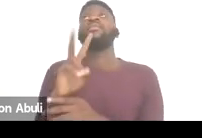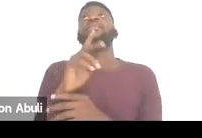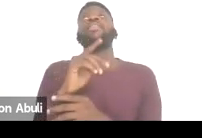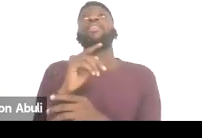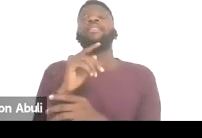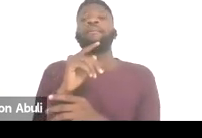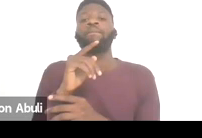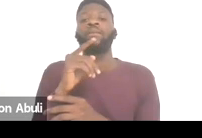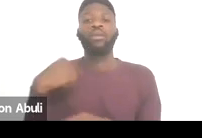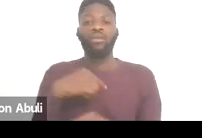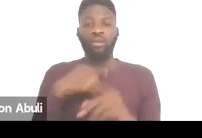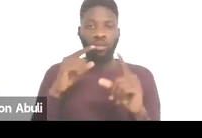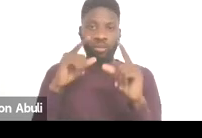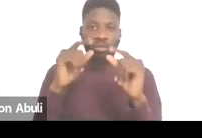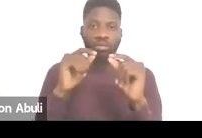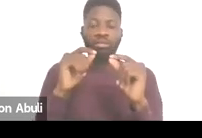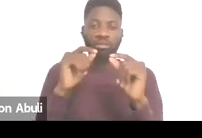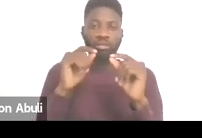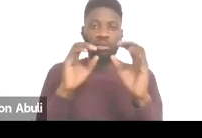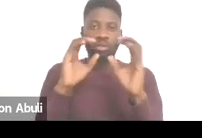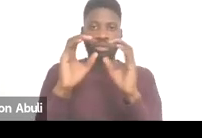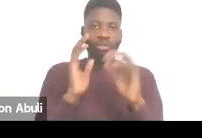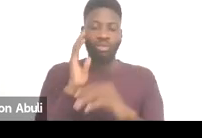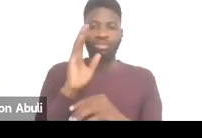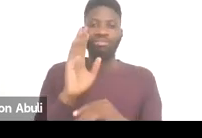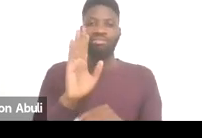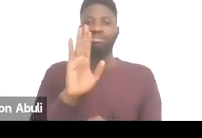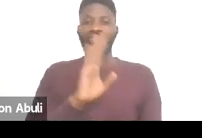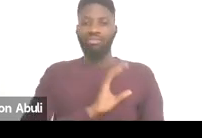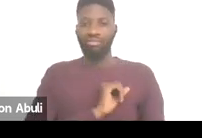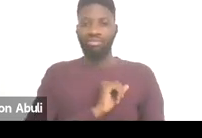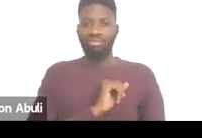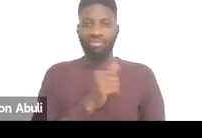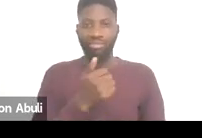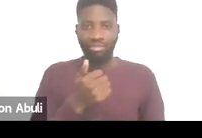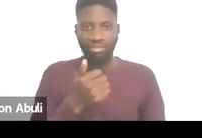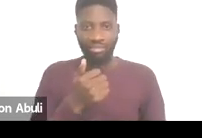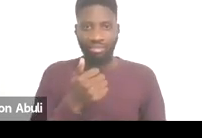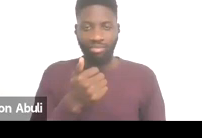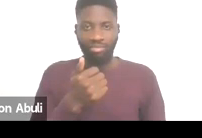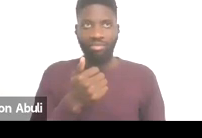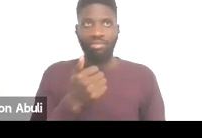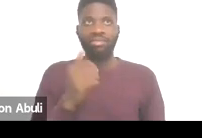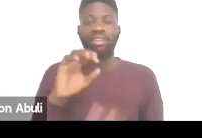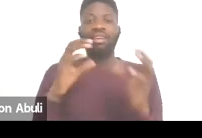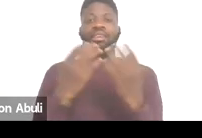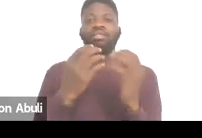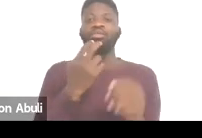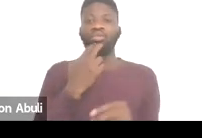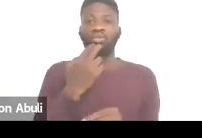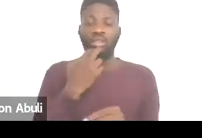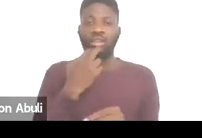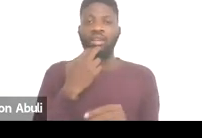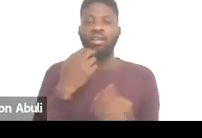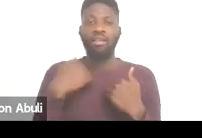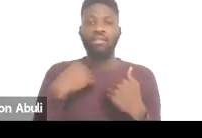We said we will communicate, so just be patient. Your class is on Tuesday. There's another class that